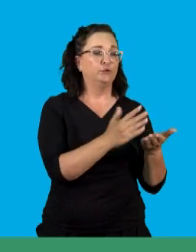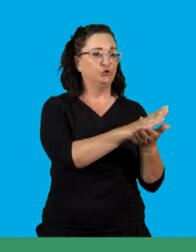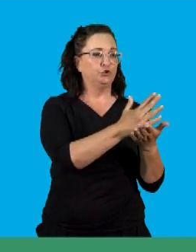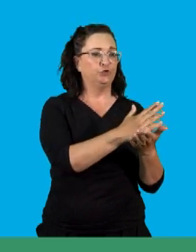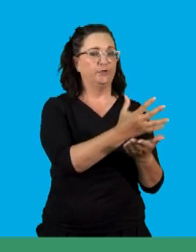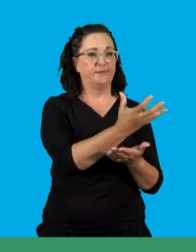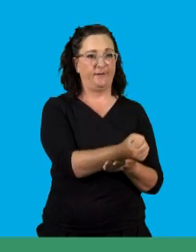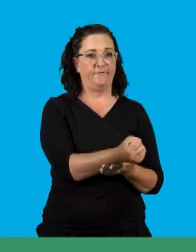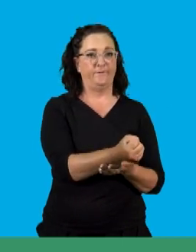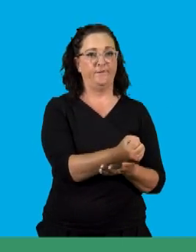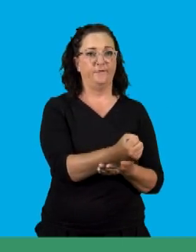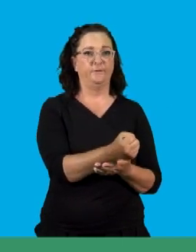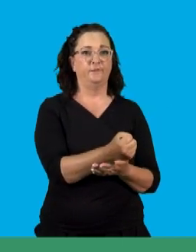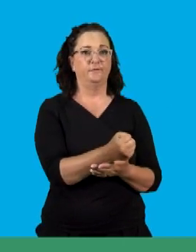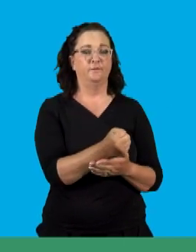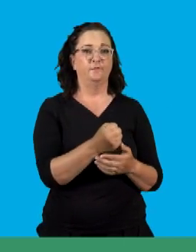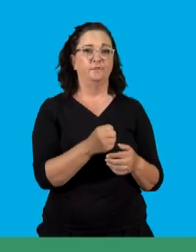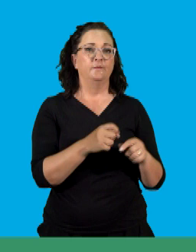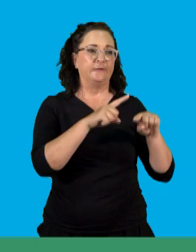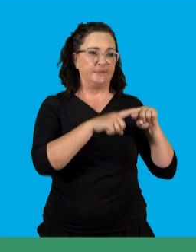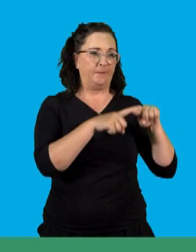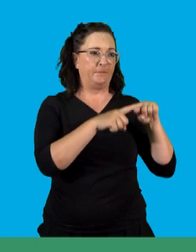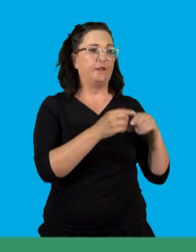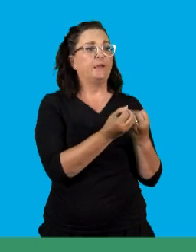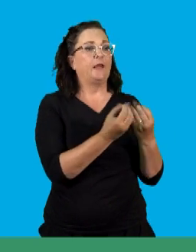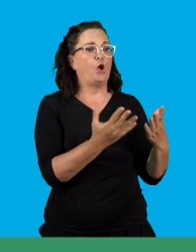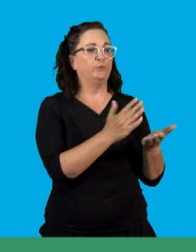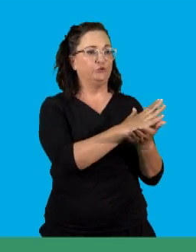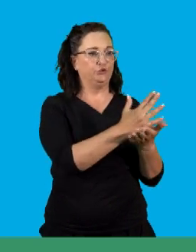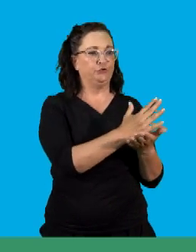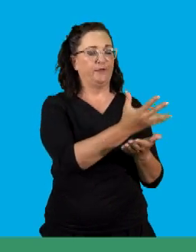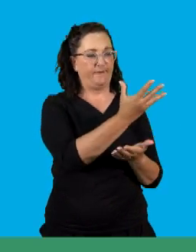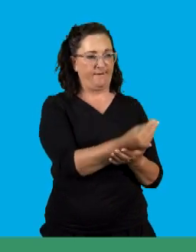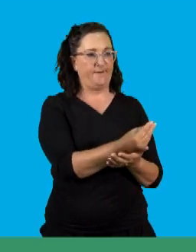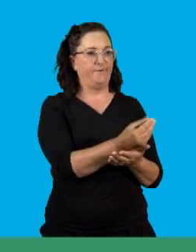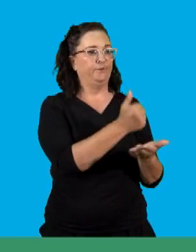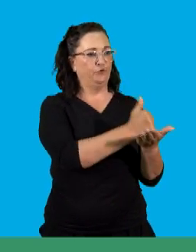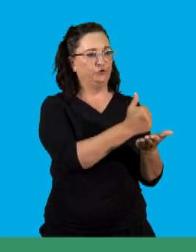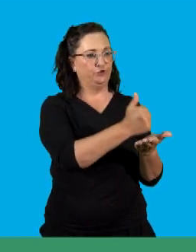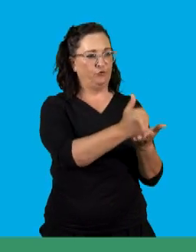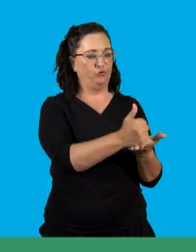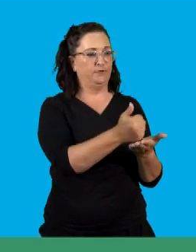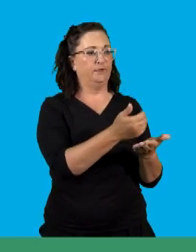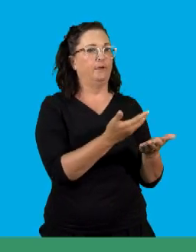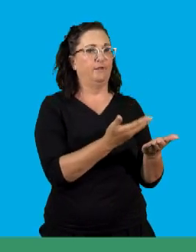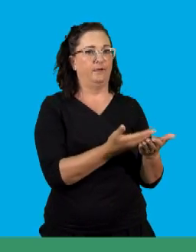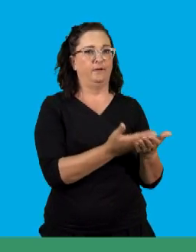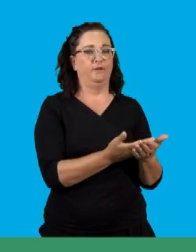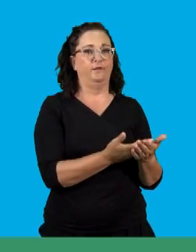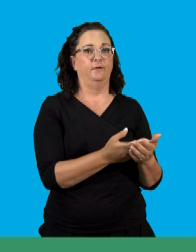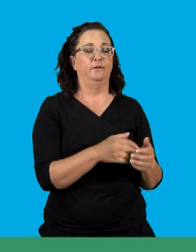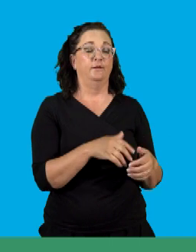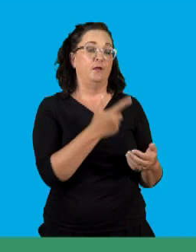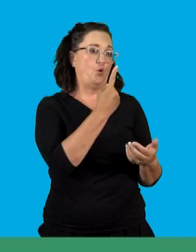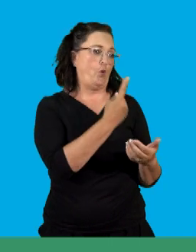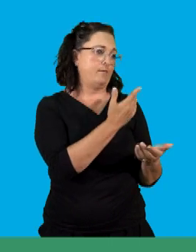So profits are shared in proportion equals to the number of shares that each shareholder is having. So